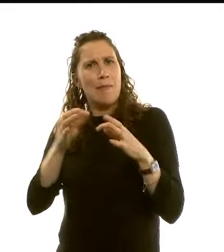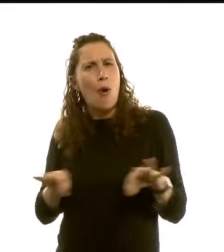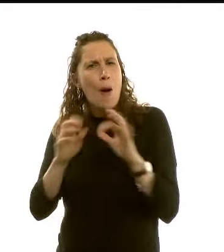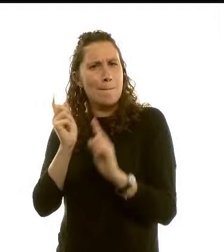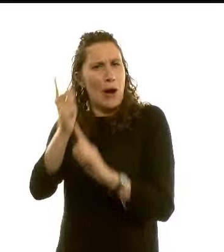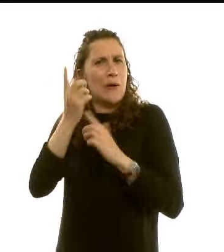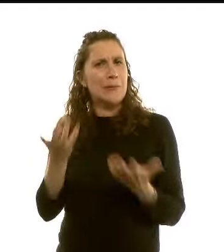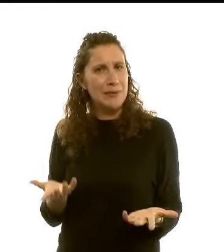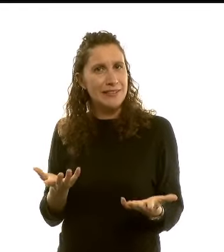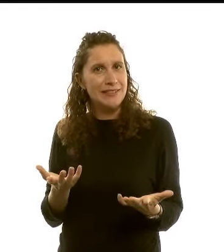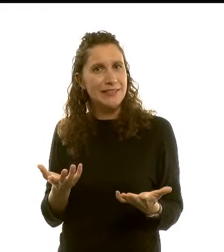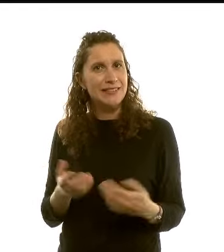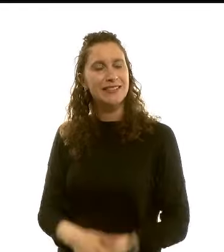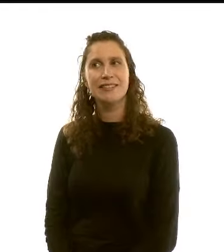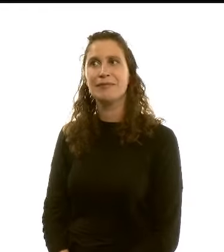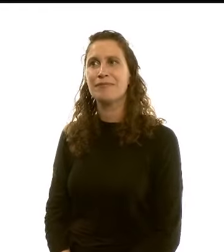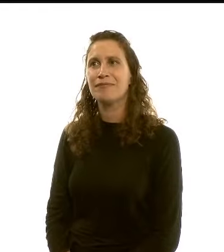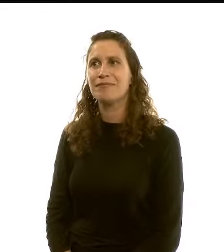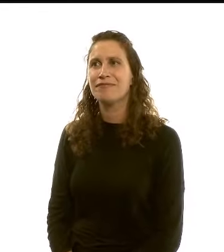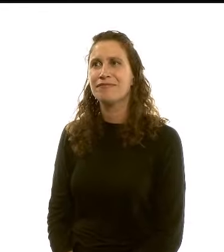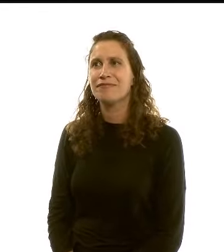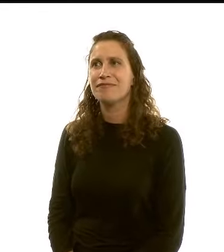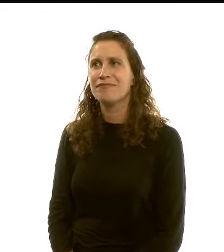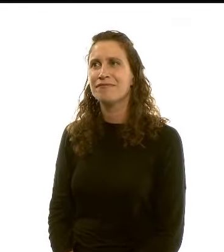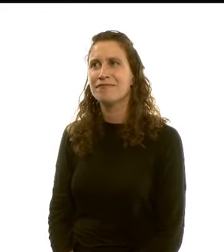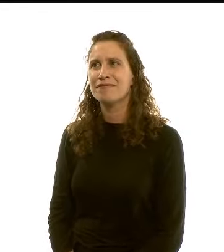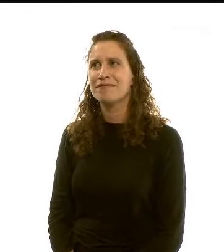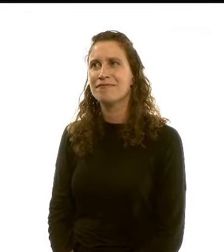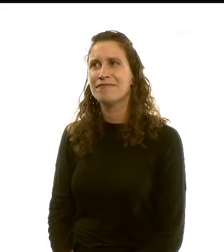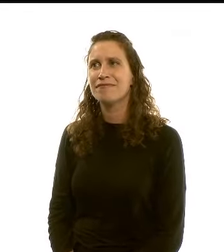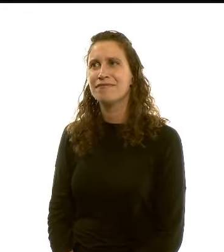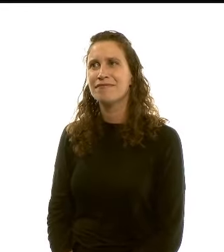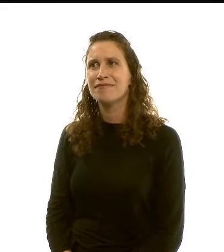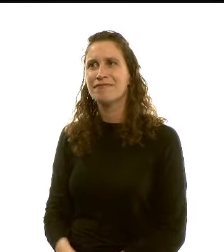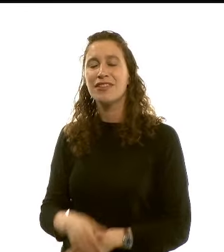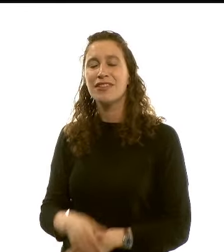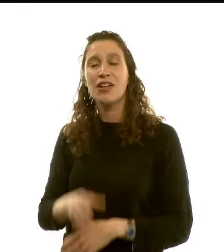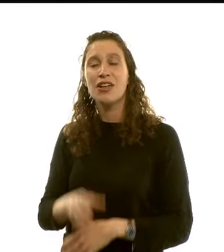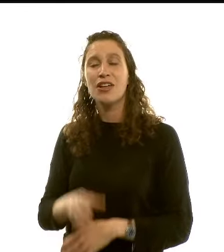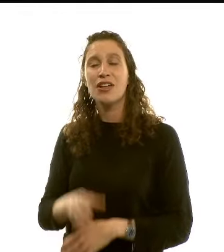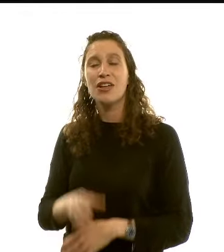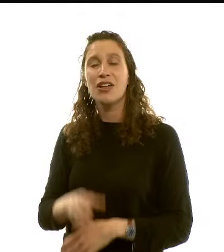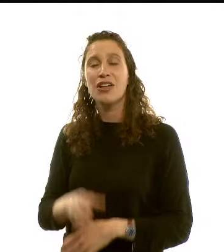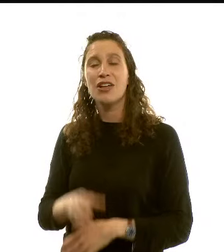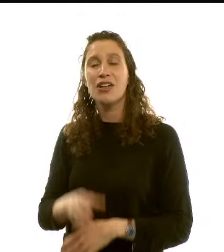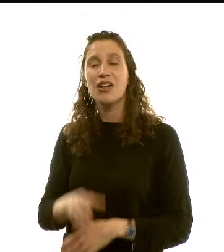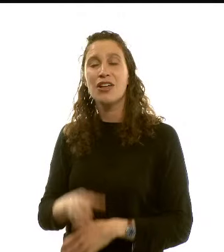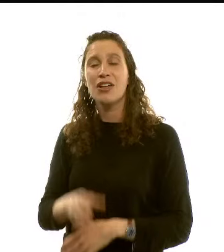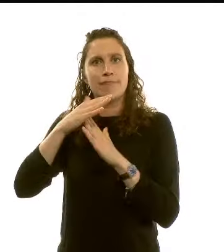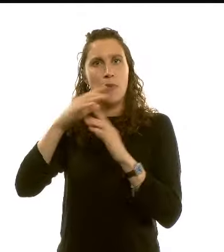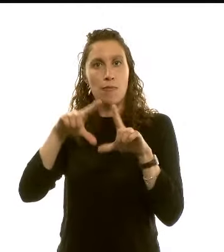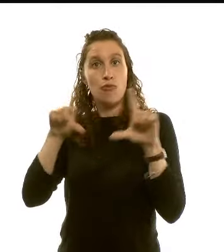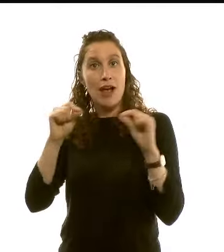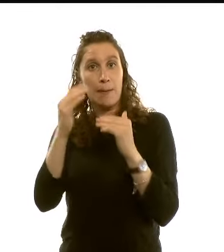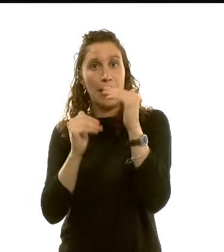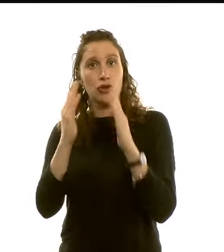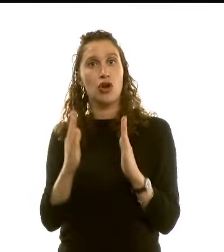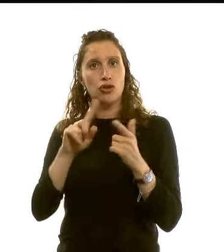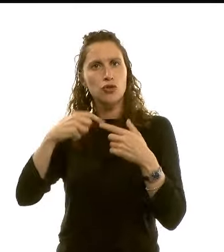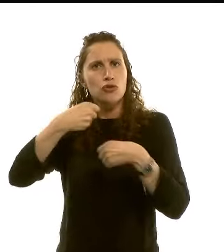on! Yeah. Matt, can you tell us about it, please? We're going to be challenging some of the greatest brick builders from around the world